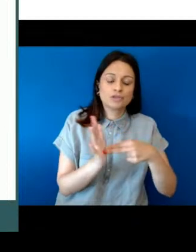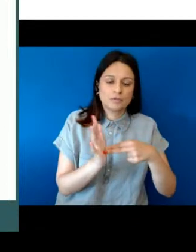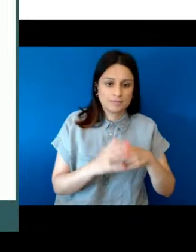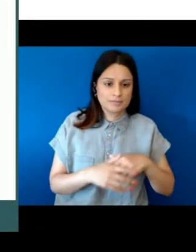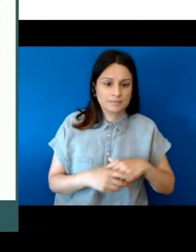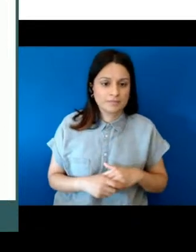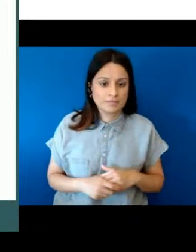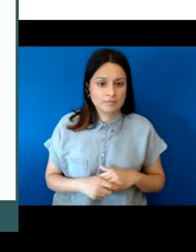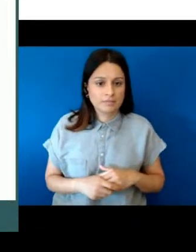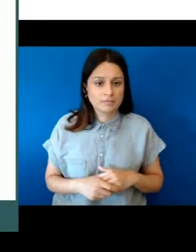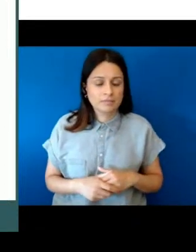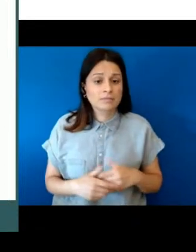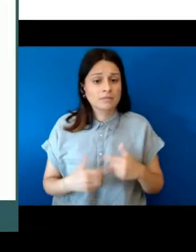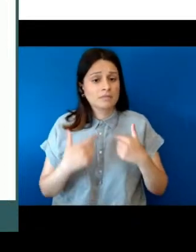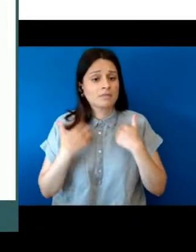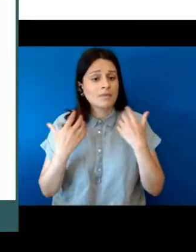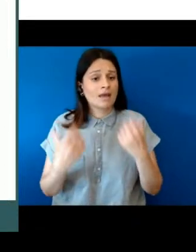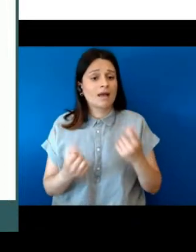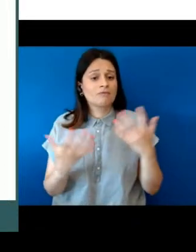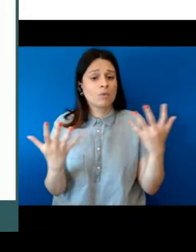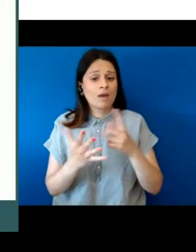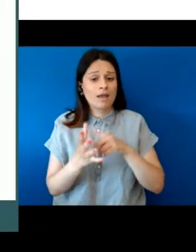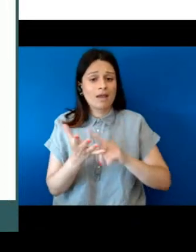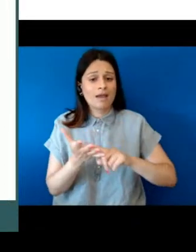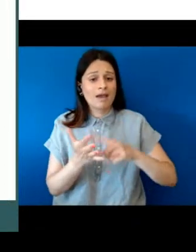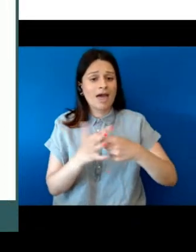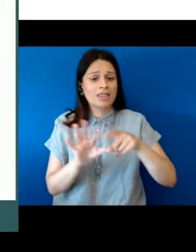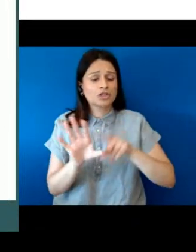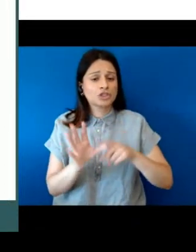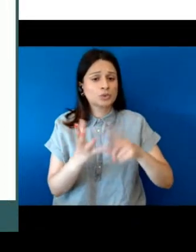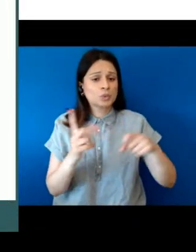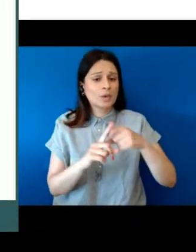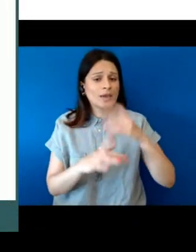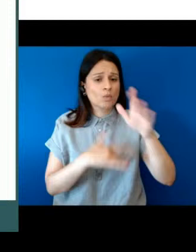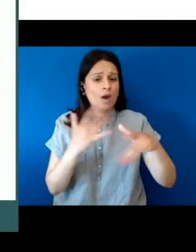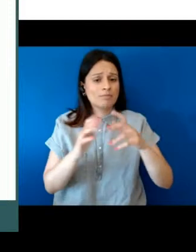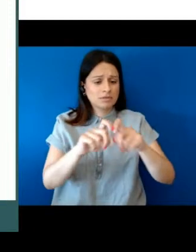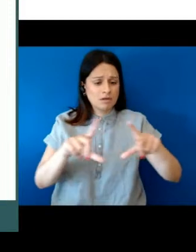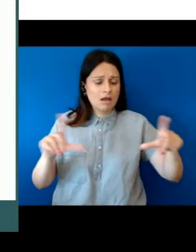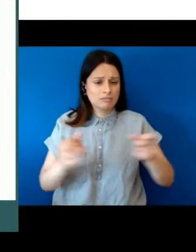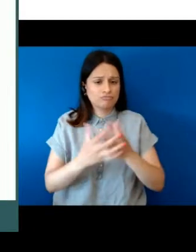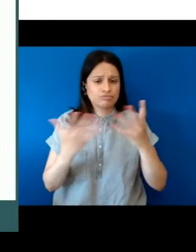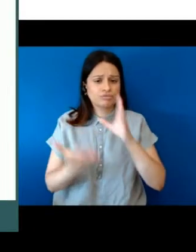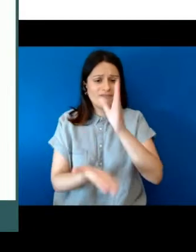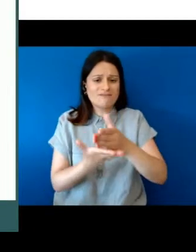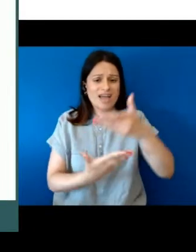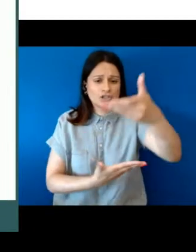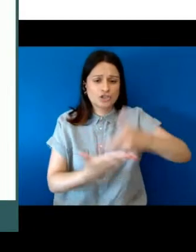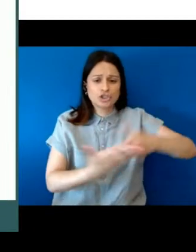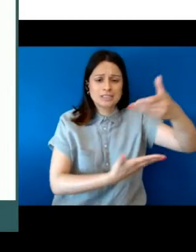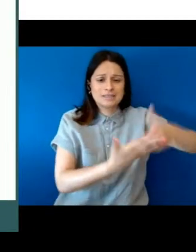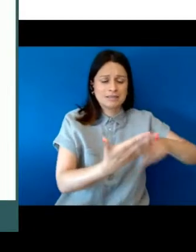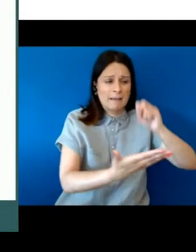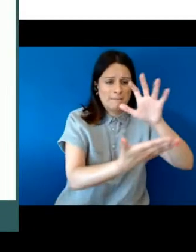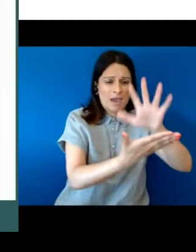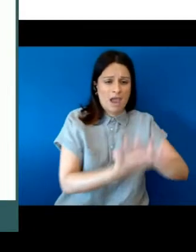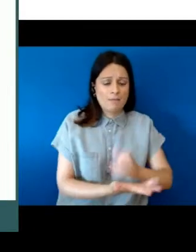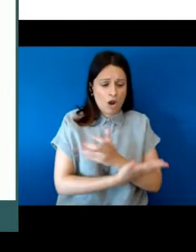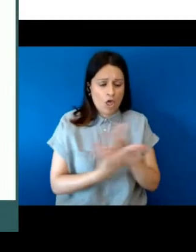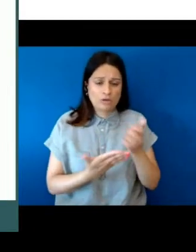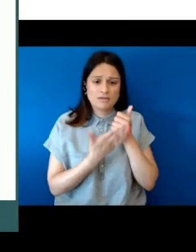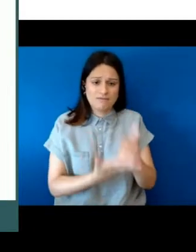sheets on the Allergy UK website that will give a lot of information and advice device. Now, all our fact sheets are free